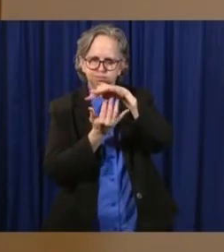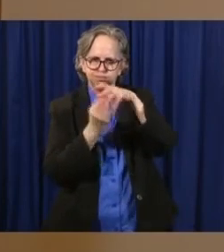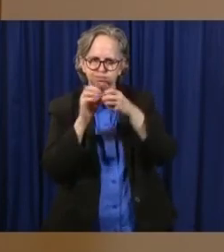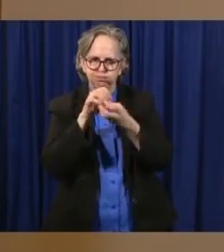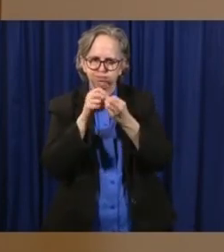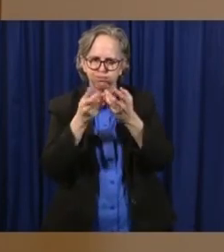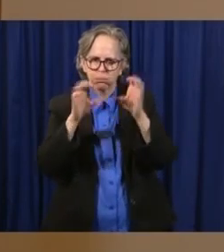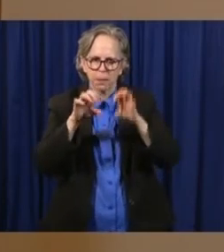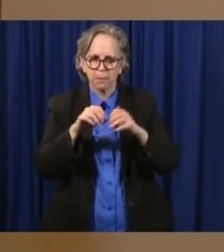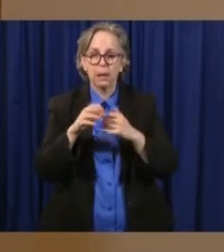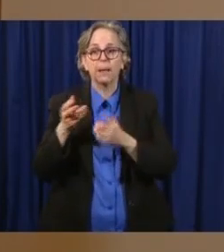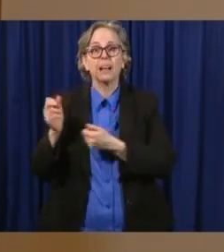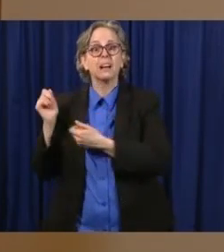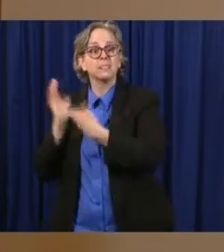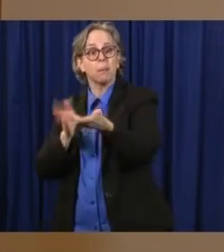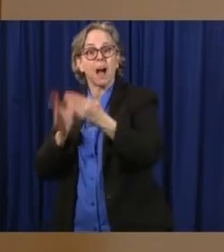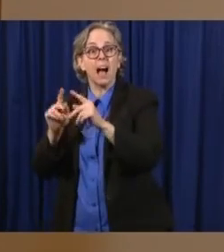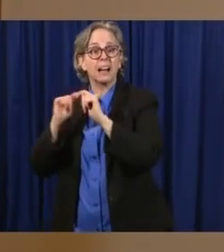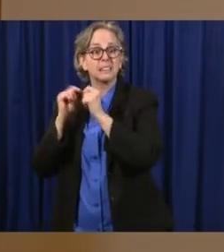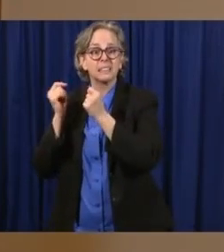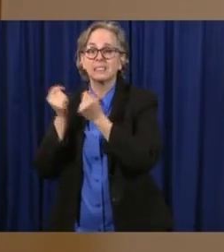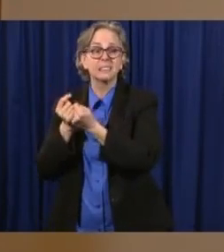them are botanical type,